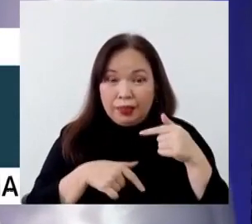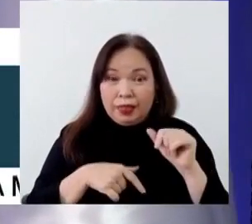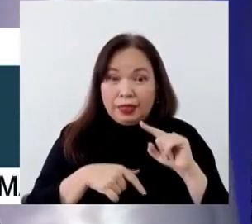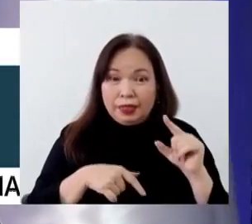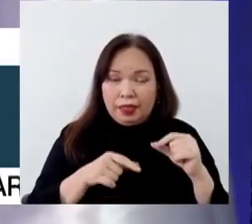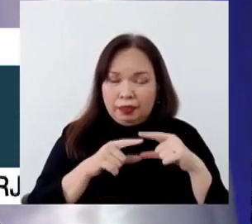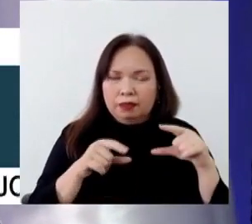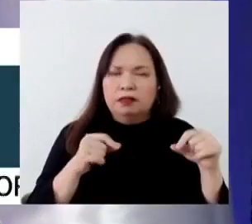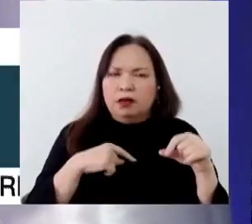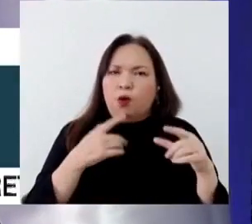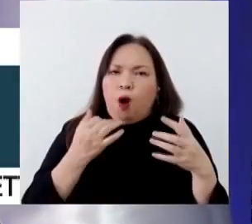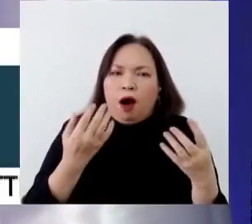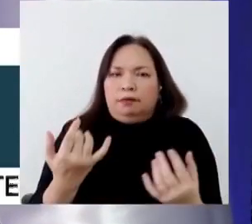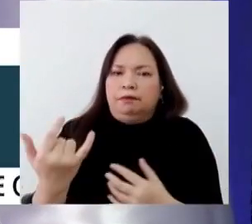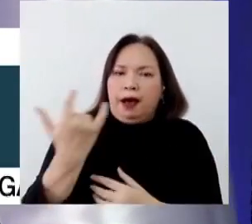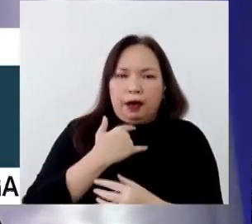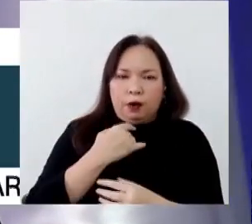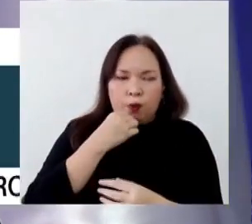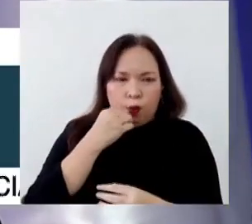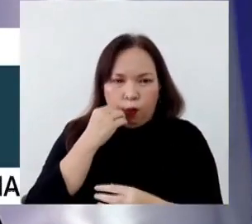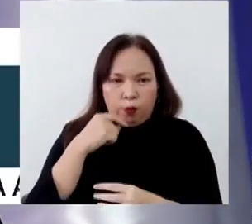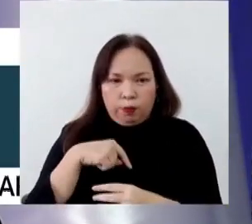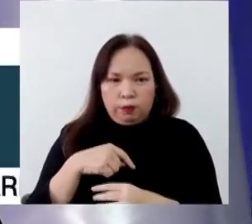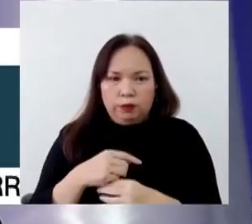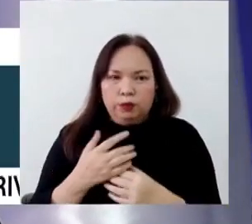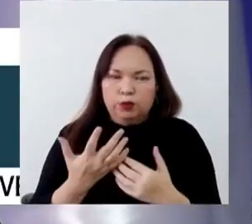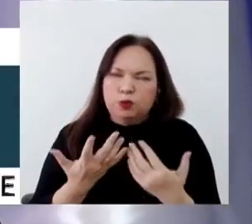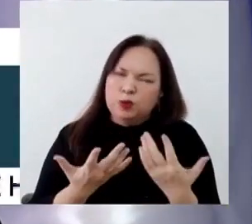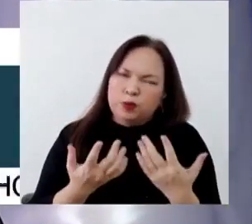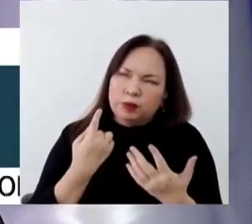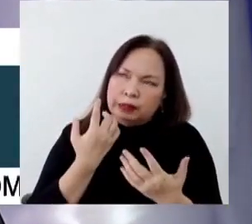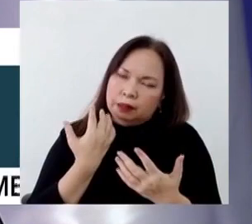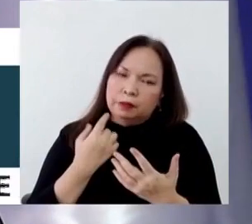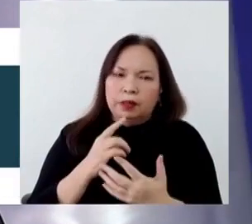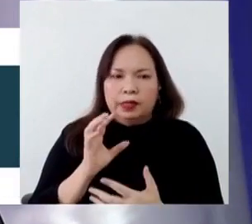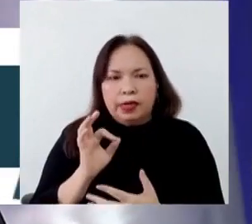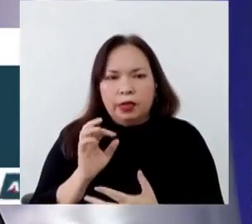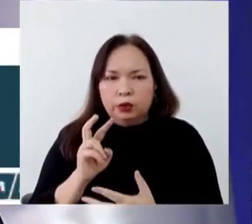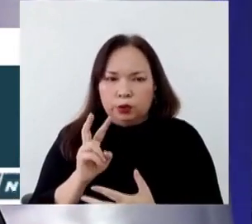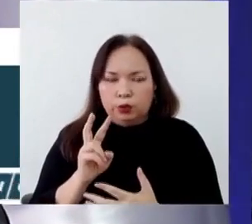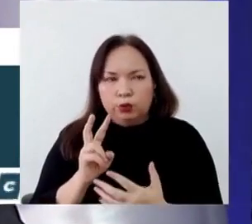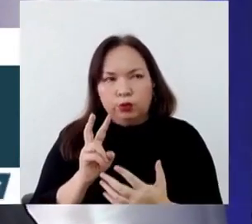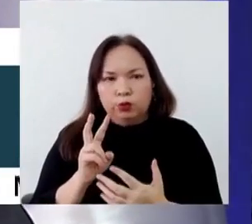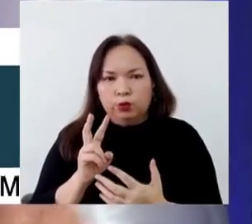several hours ago. By now, baka umakyat na. So 92. You say 92, that's over 70%.